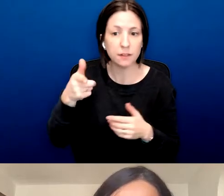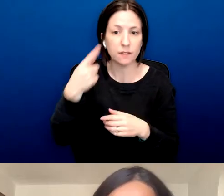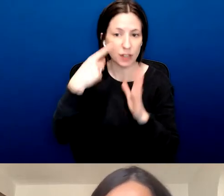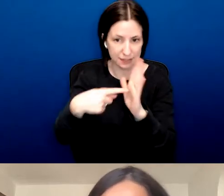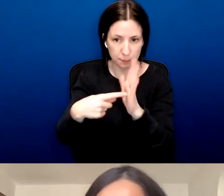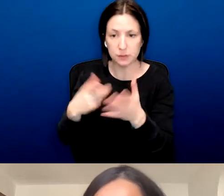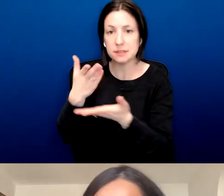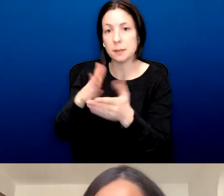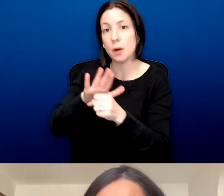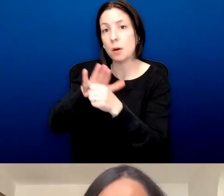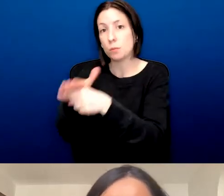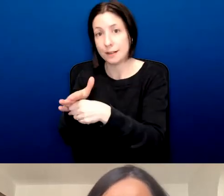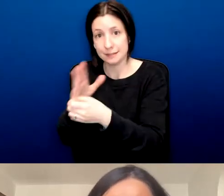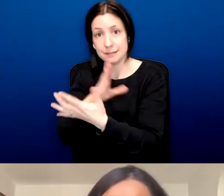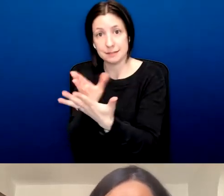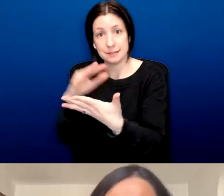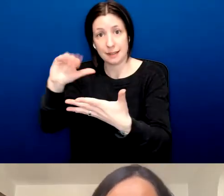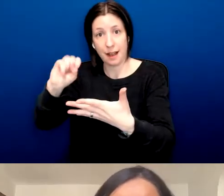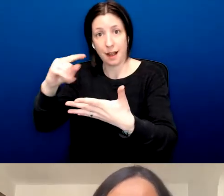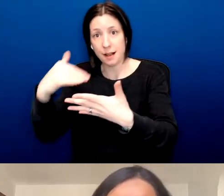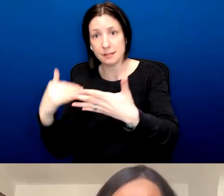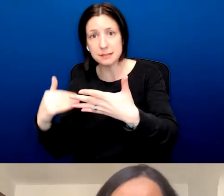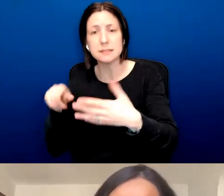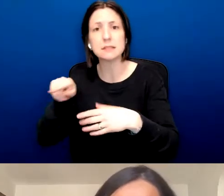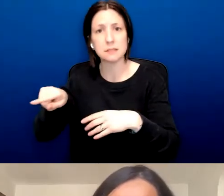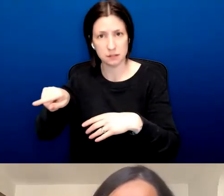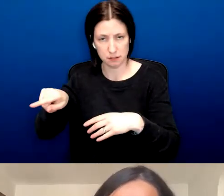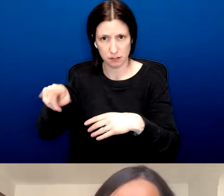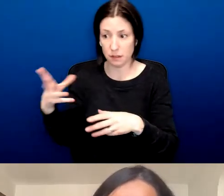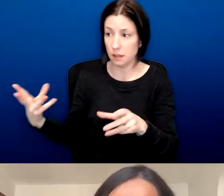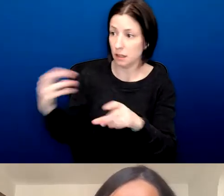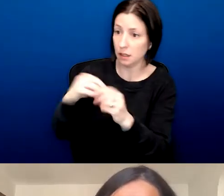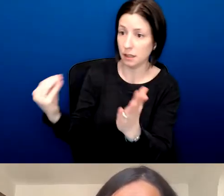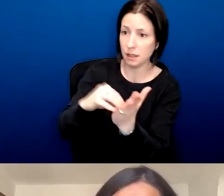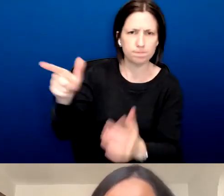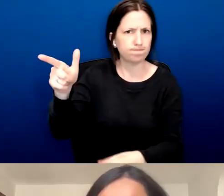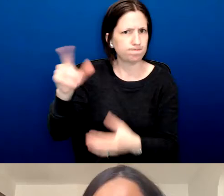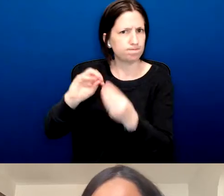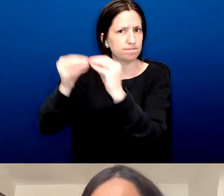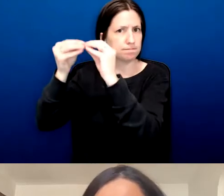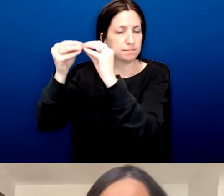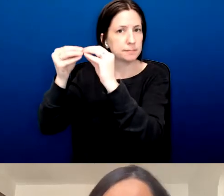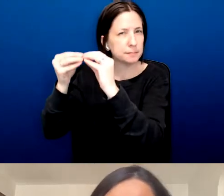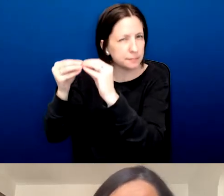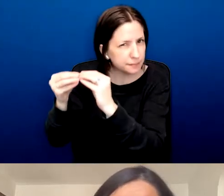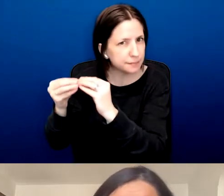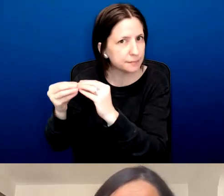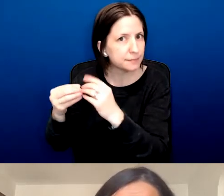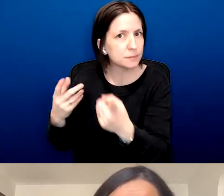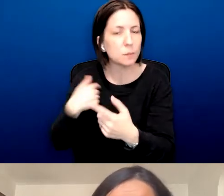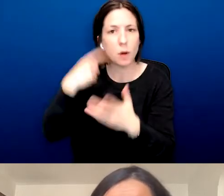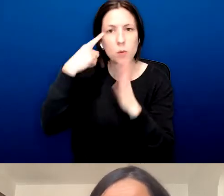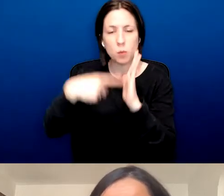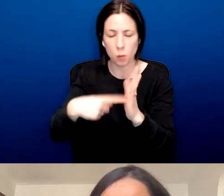caste locations. And a lot of it has to do with conventions around academic writing as well. So, for example, I've noticed that